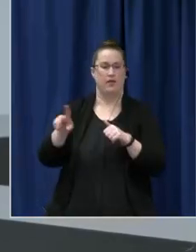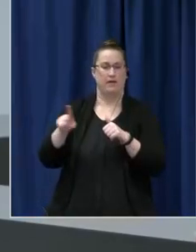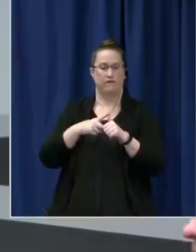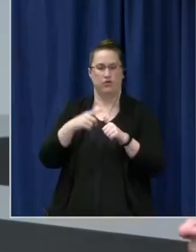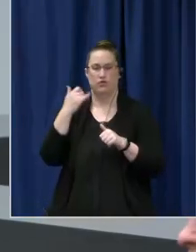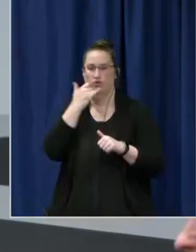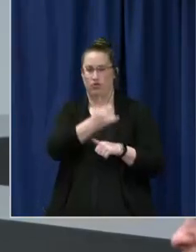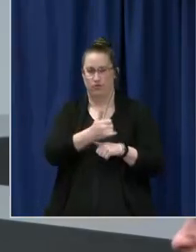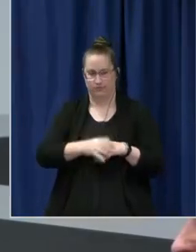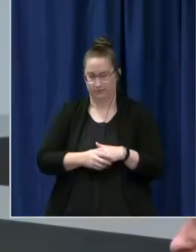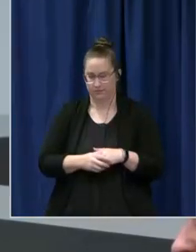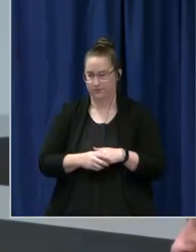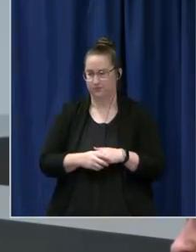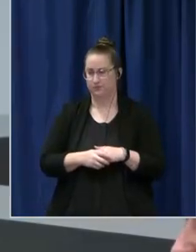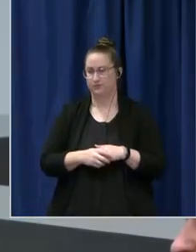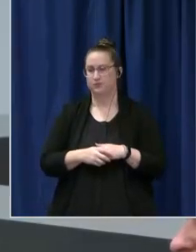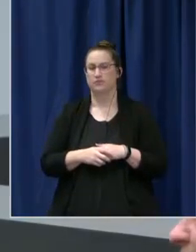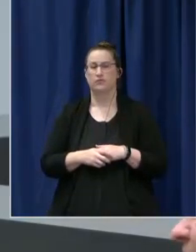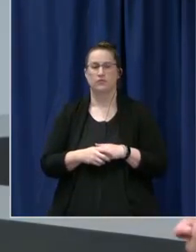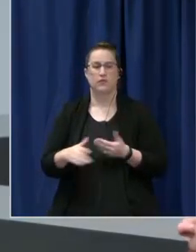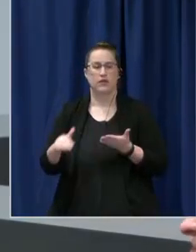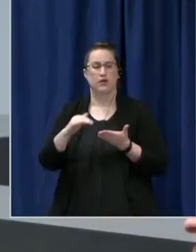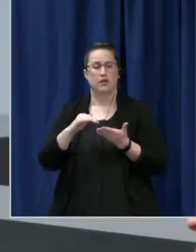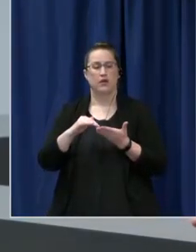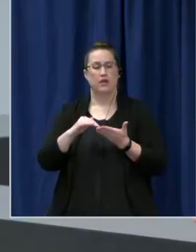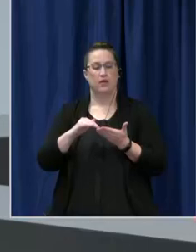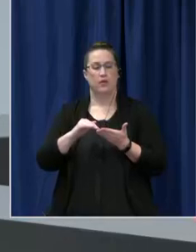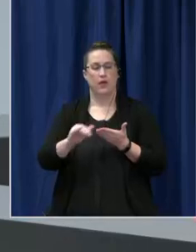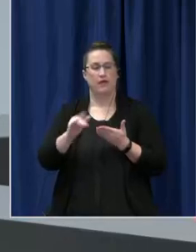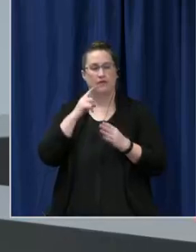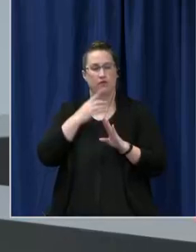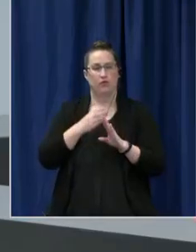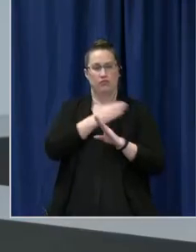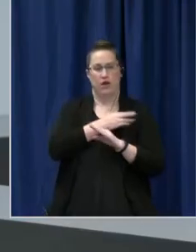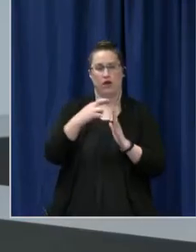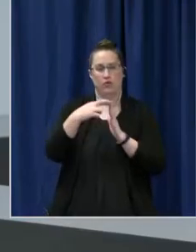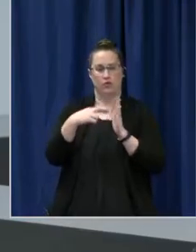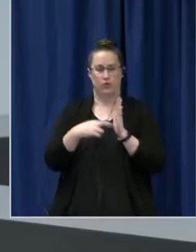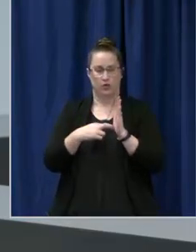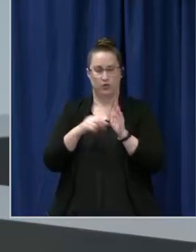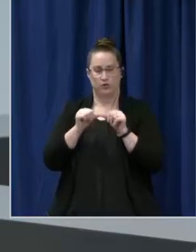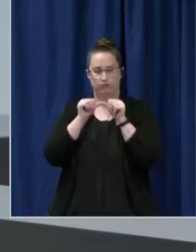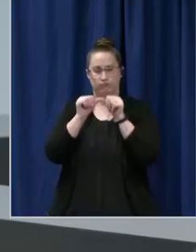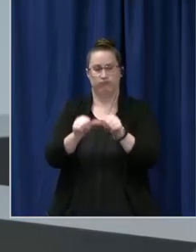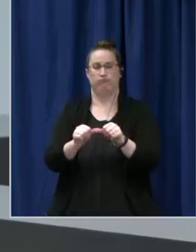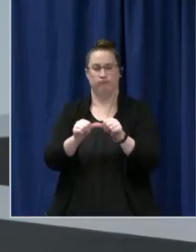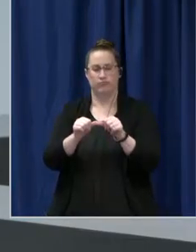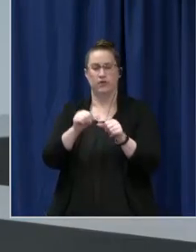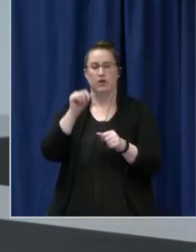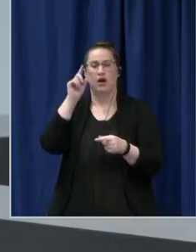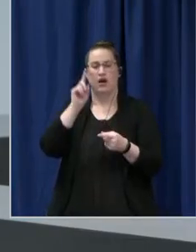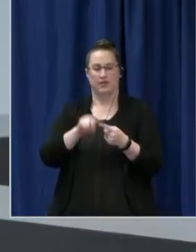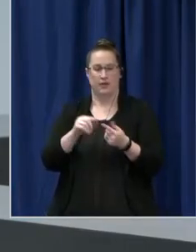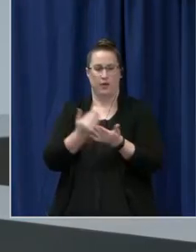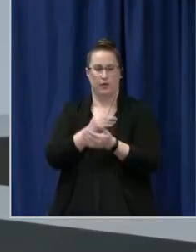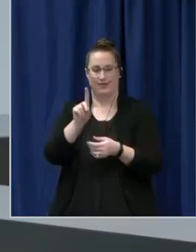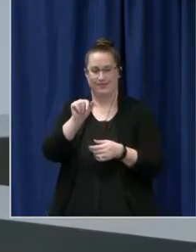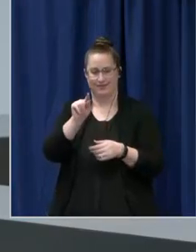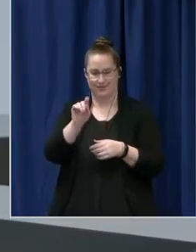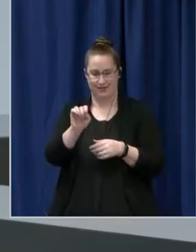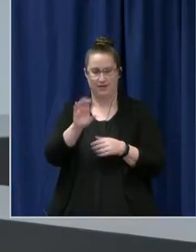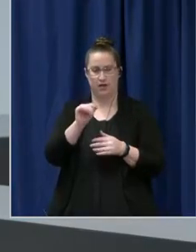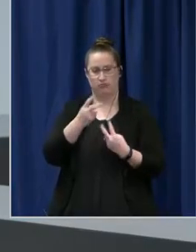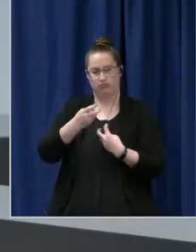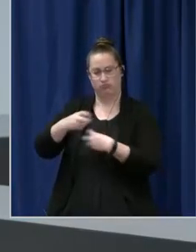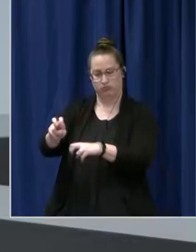phone call. The waiver of the prior rules will remain in effect pending the effective date of the new rules and the